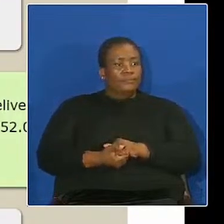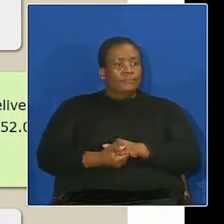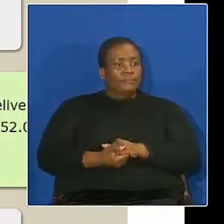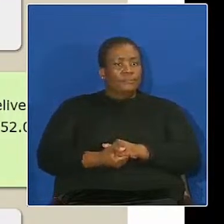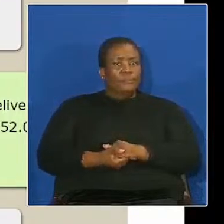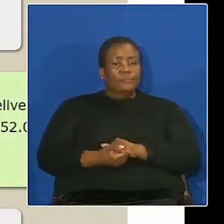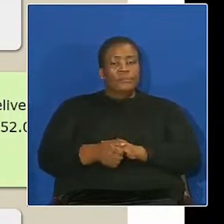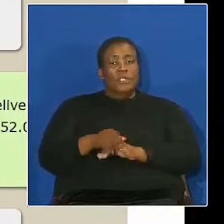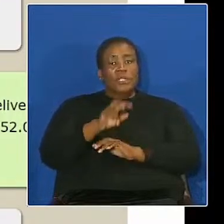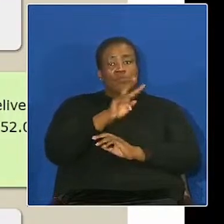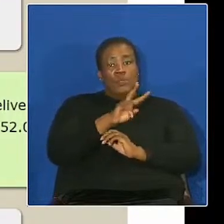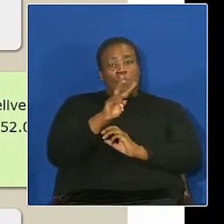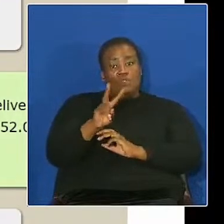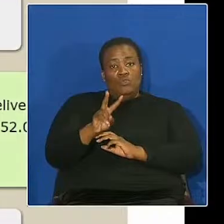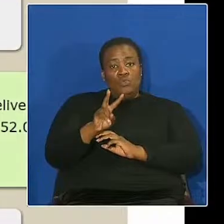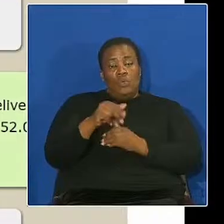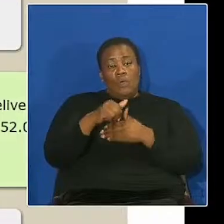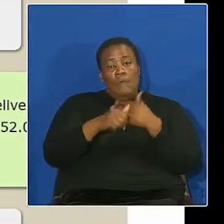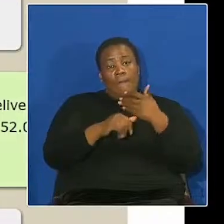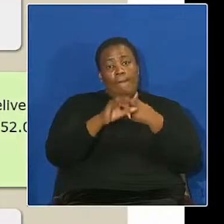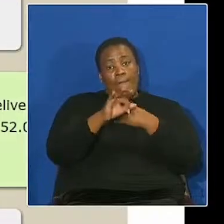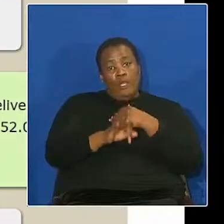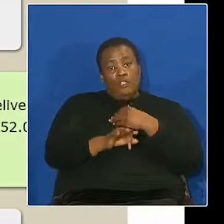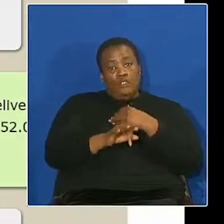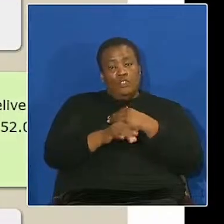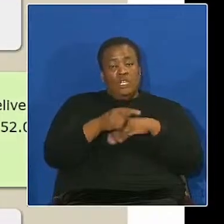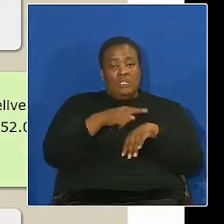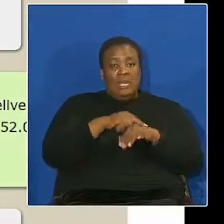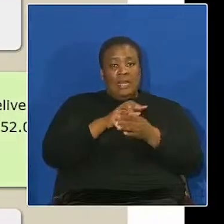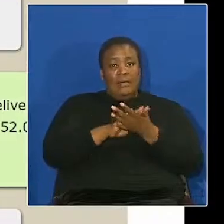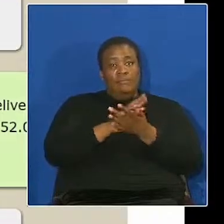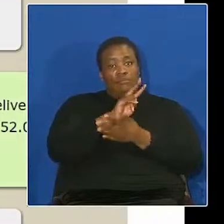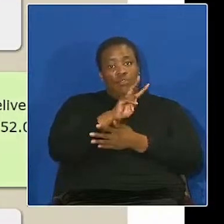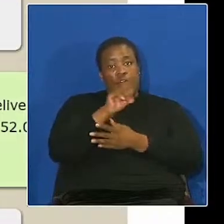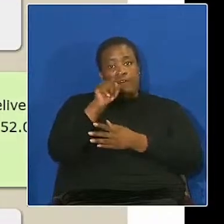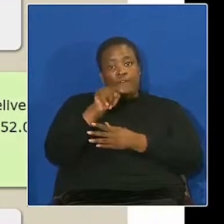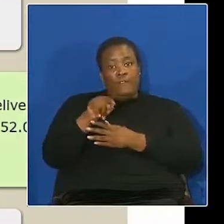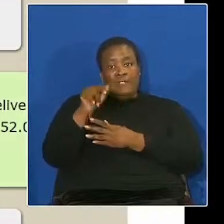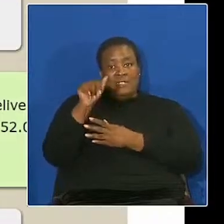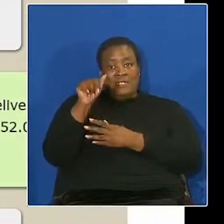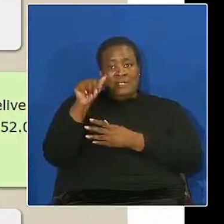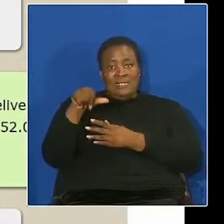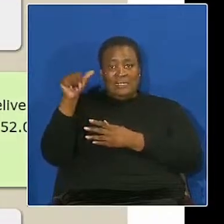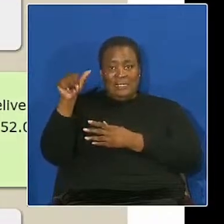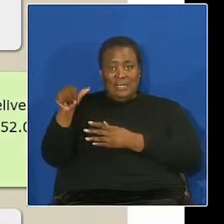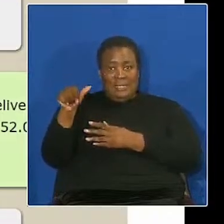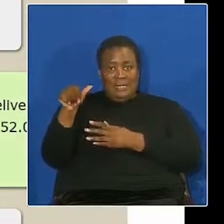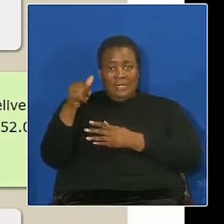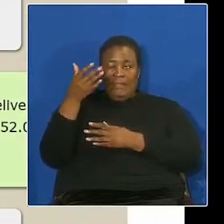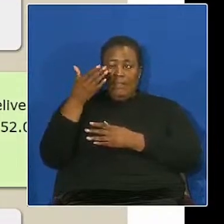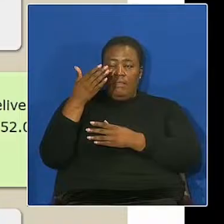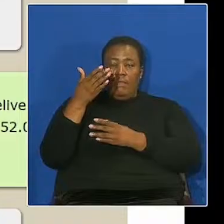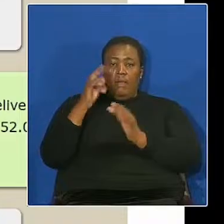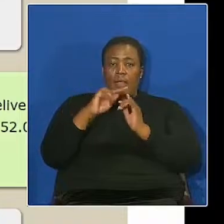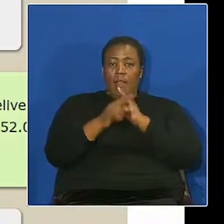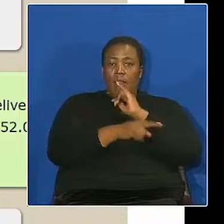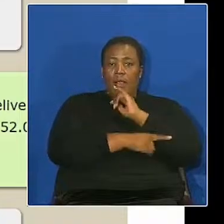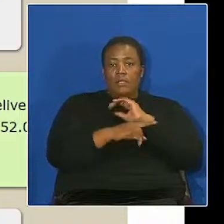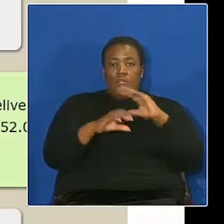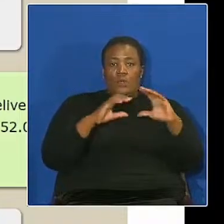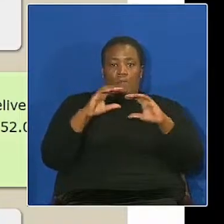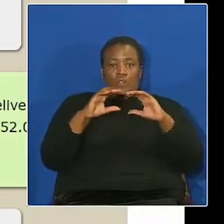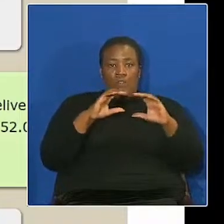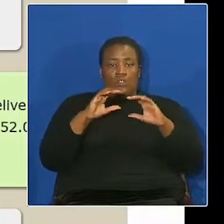On the 22nd of March at 12:16, the last communication was on